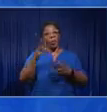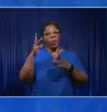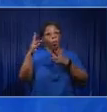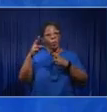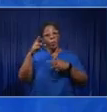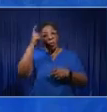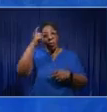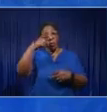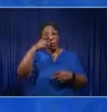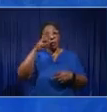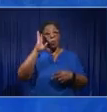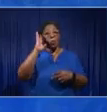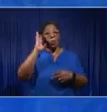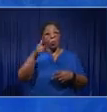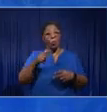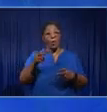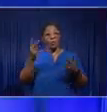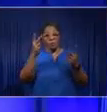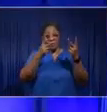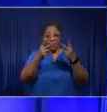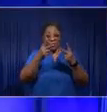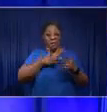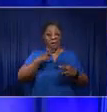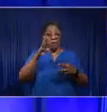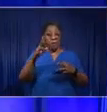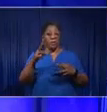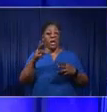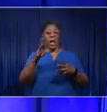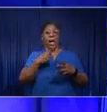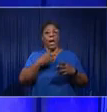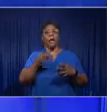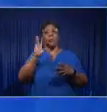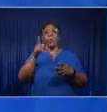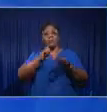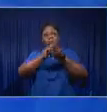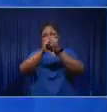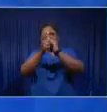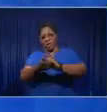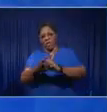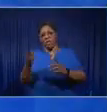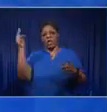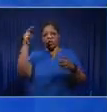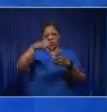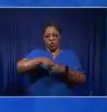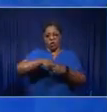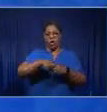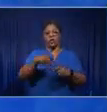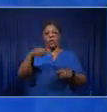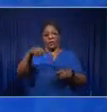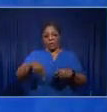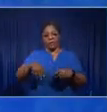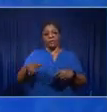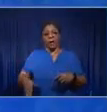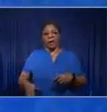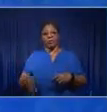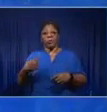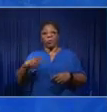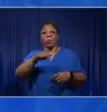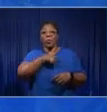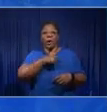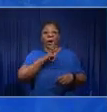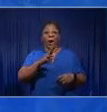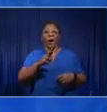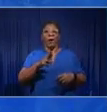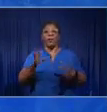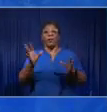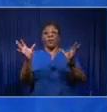side as we continue the sensible management of the business of the people of Jamaica. We are the administration that is committed to